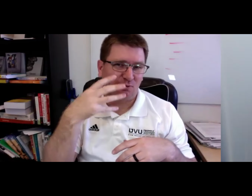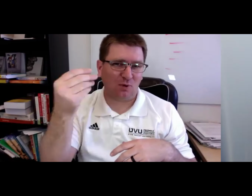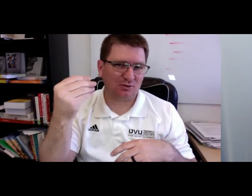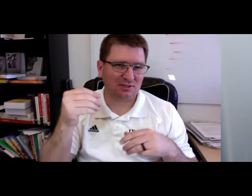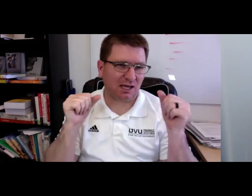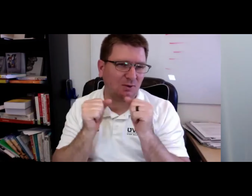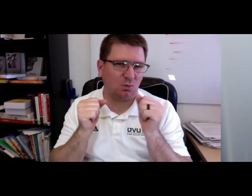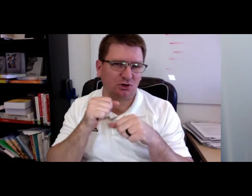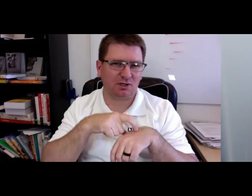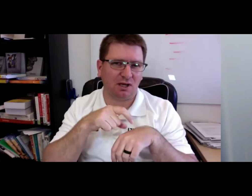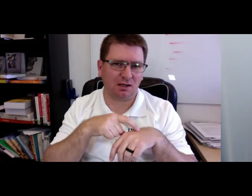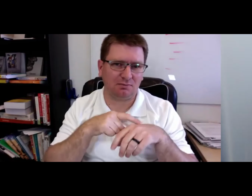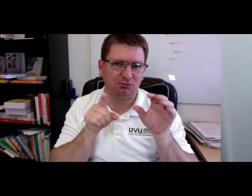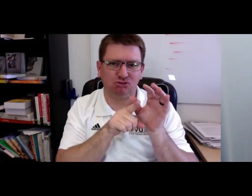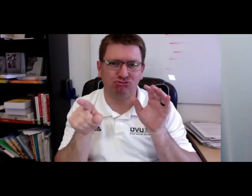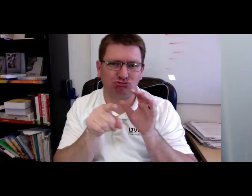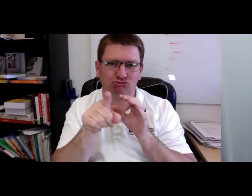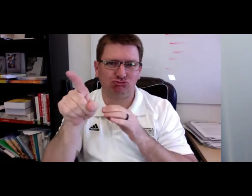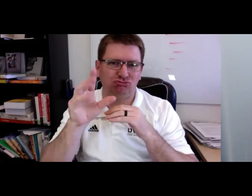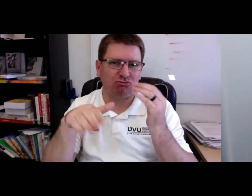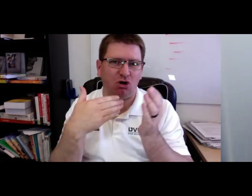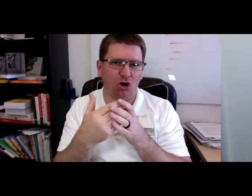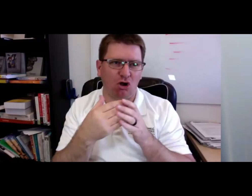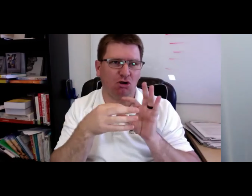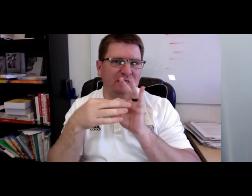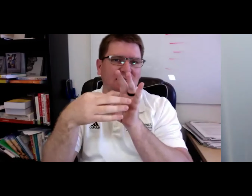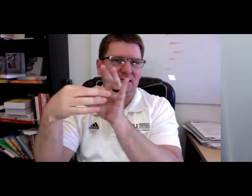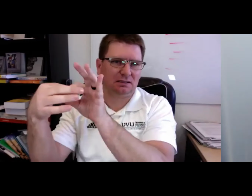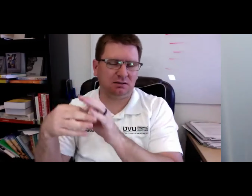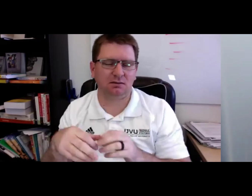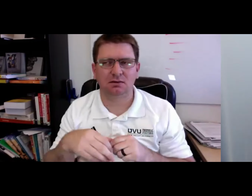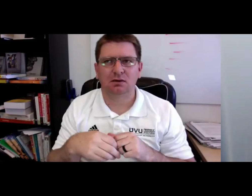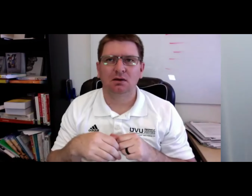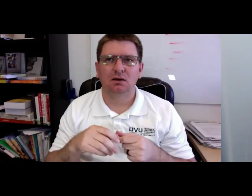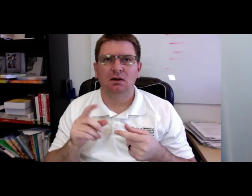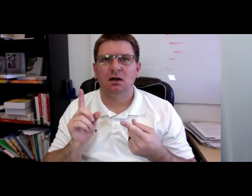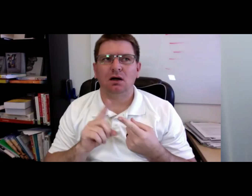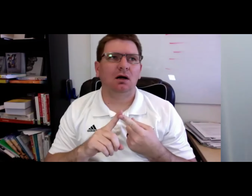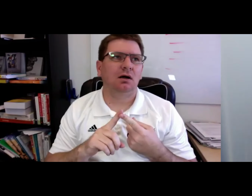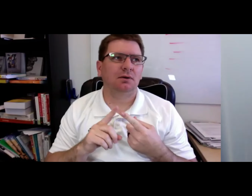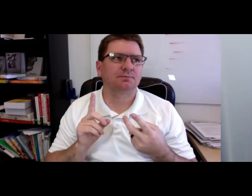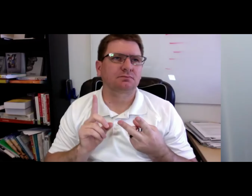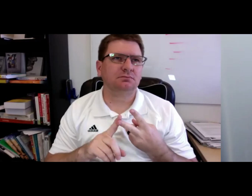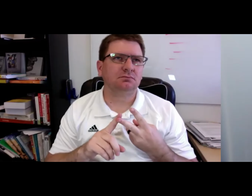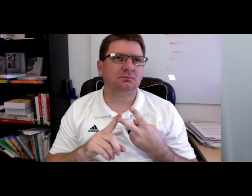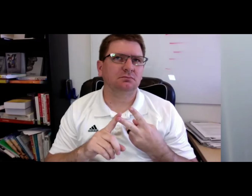small campus and you never really have to go outside in the wintertime. You just kind of navigate through the building. Everything's